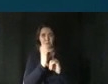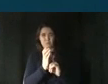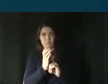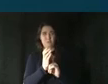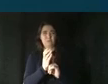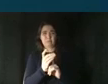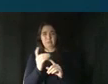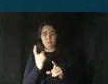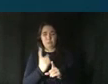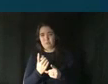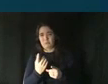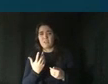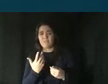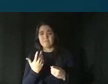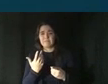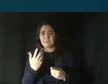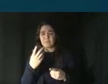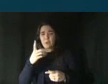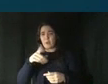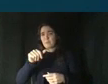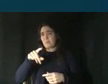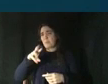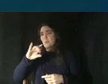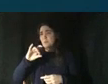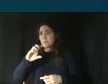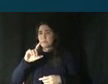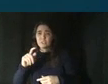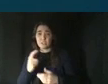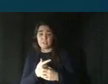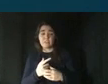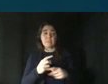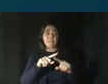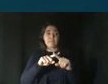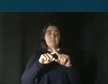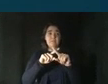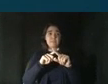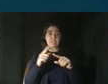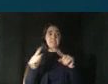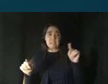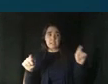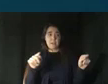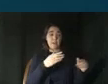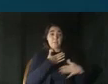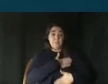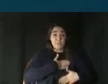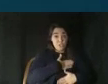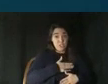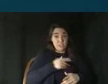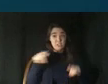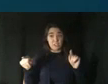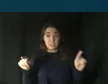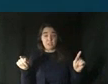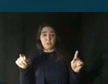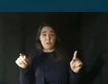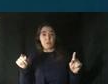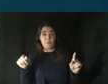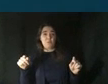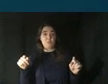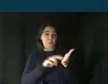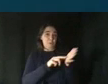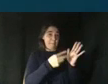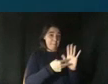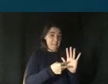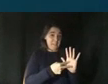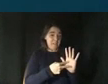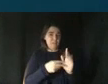same person, a big part of cultural appropriation versus appreciation is about intent versus impact. You may have intended to